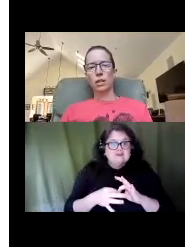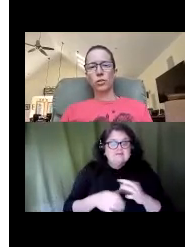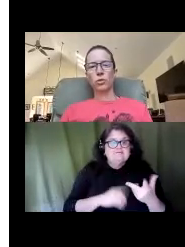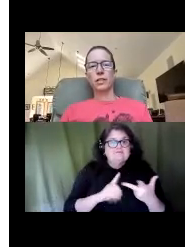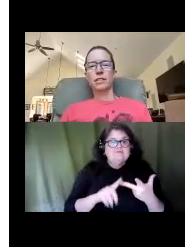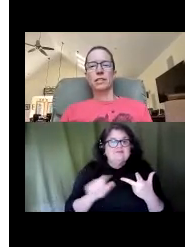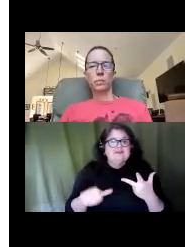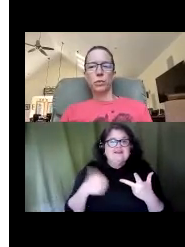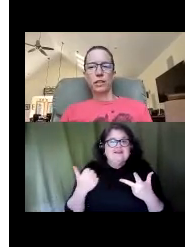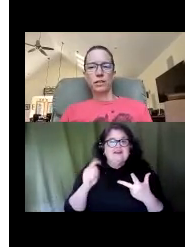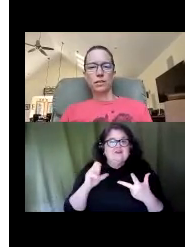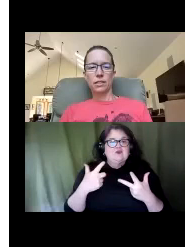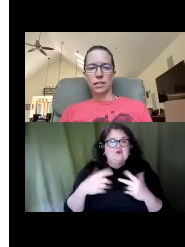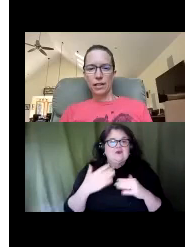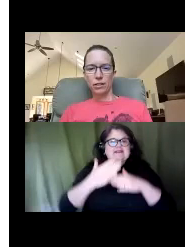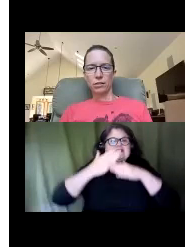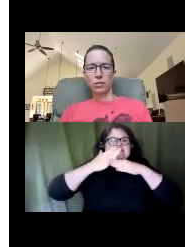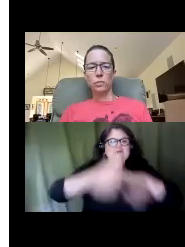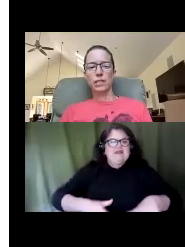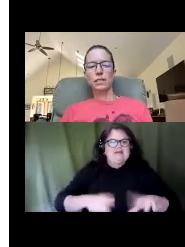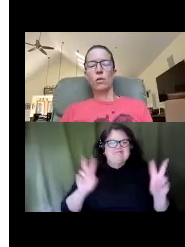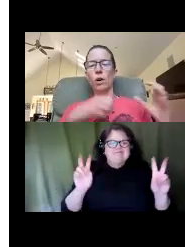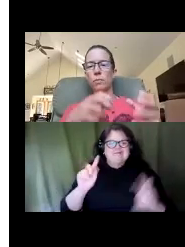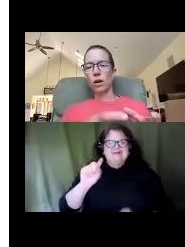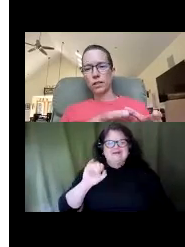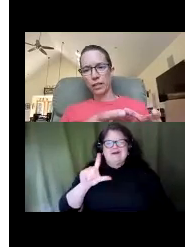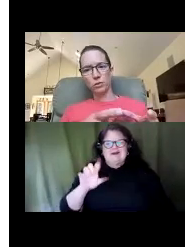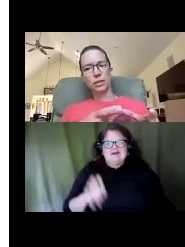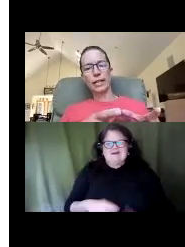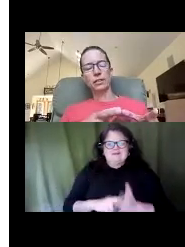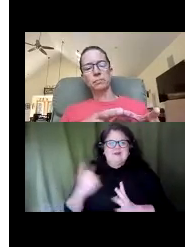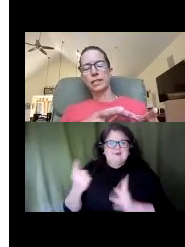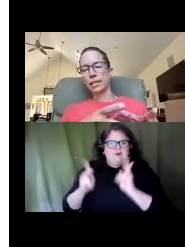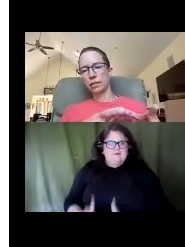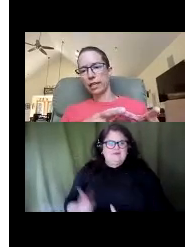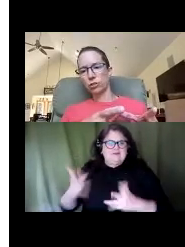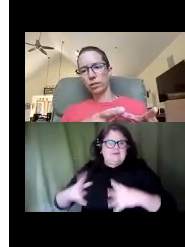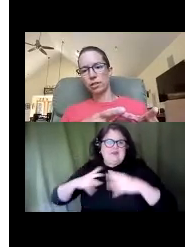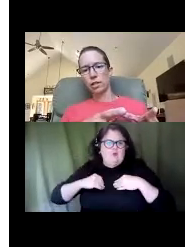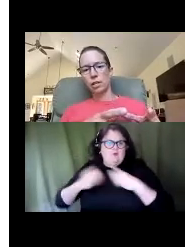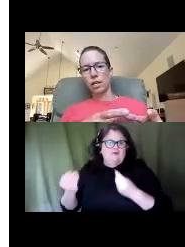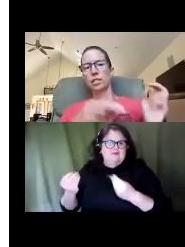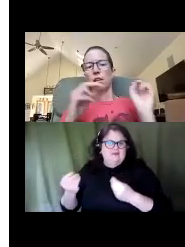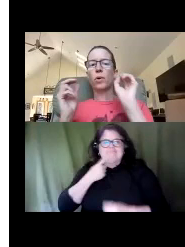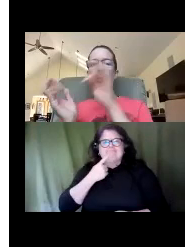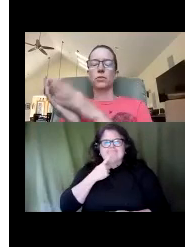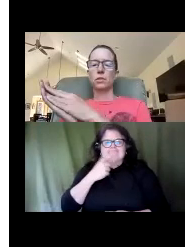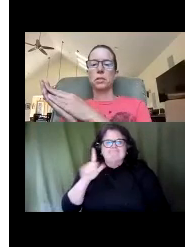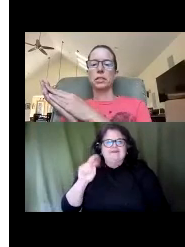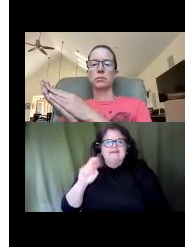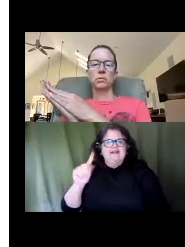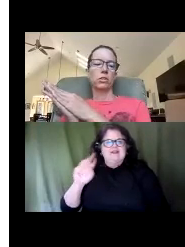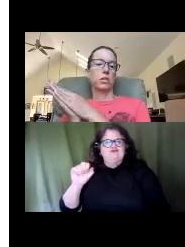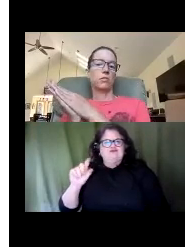Another tool is to split the title, which means that one party might own the land, let's say it's a land trust, and another party owns